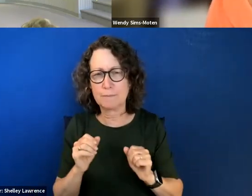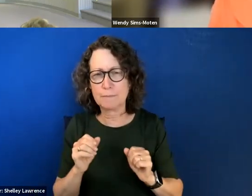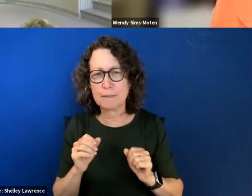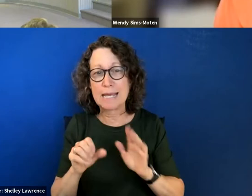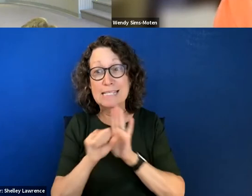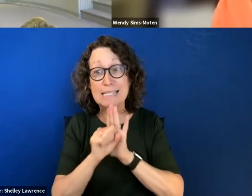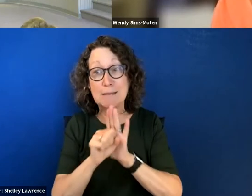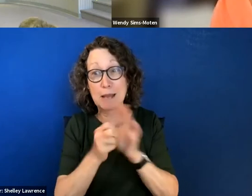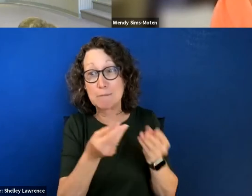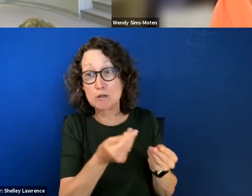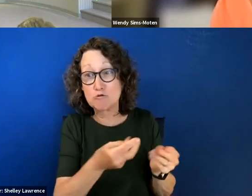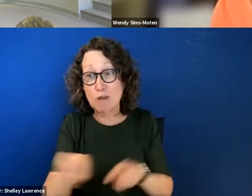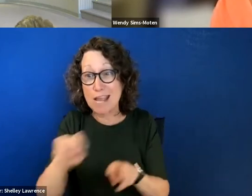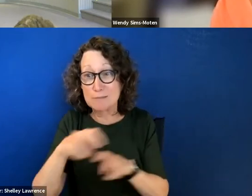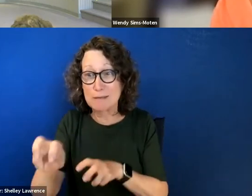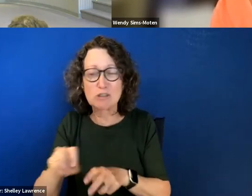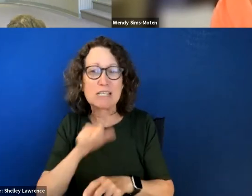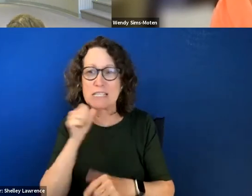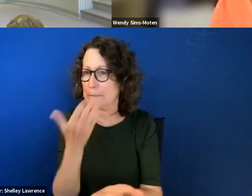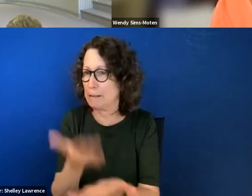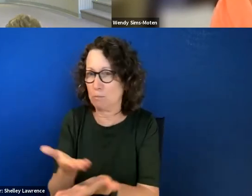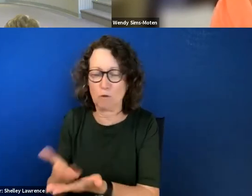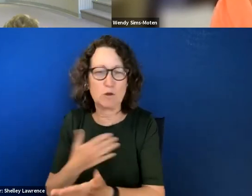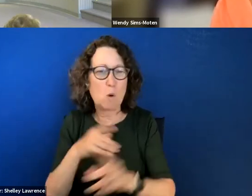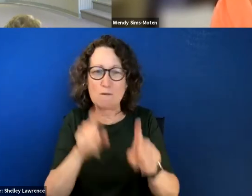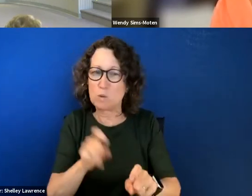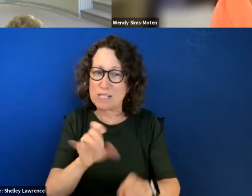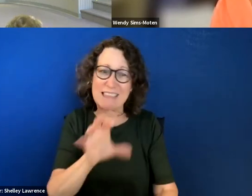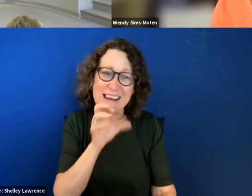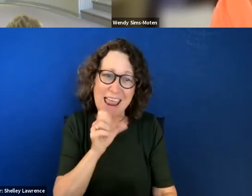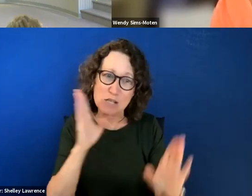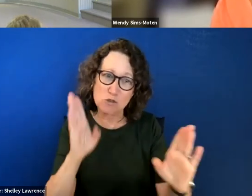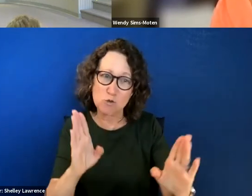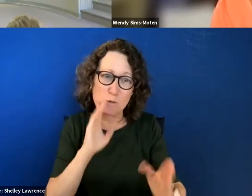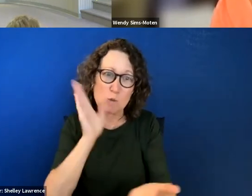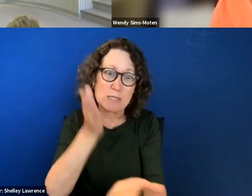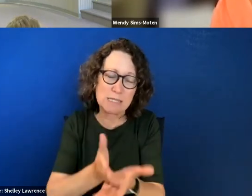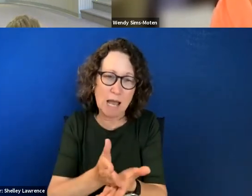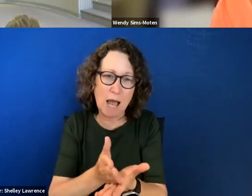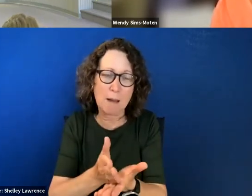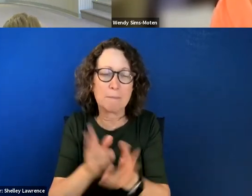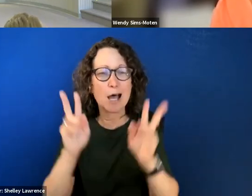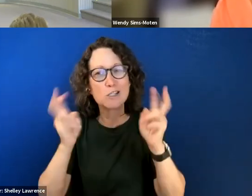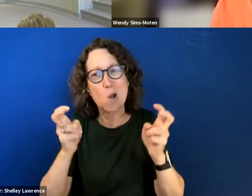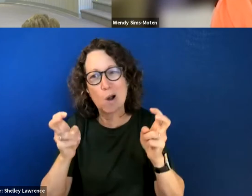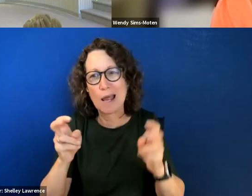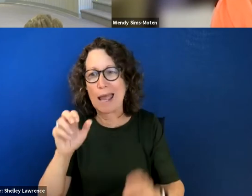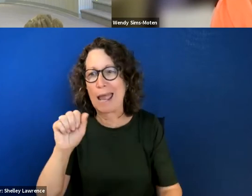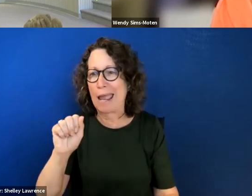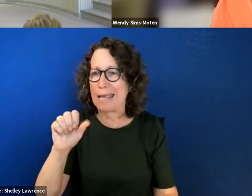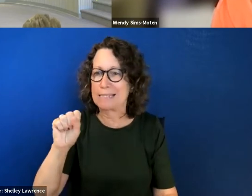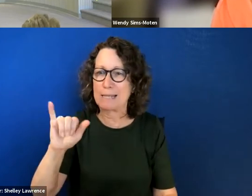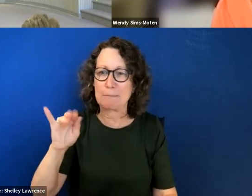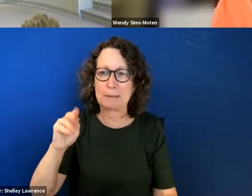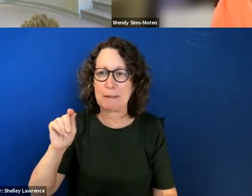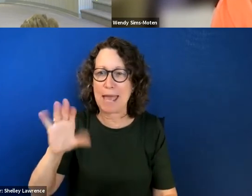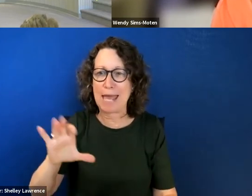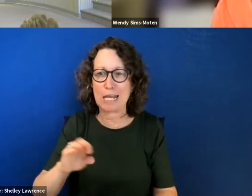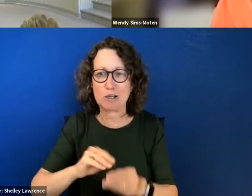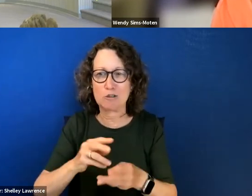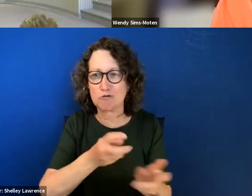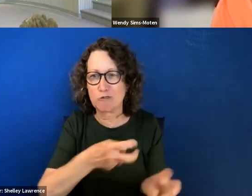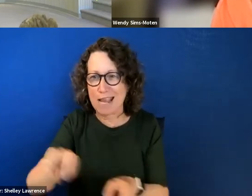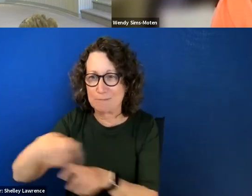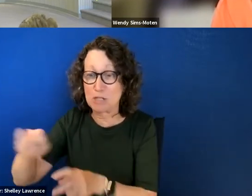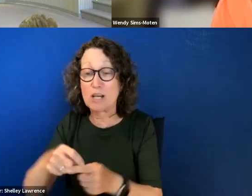Symptomatic transmission has been disproven. There is no need to test that age group to stop a so-called asymptomatic transmission. If a child